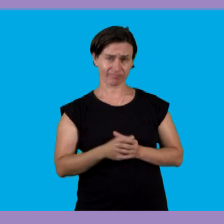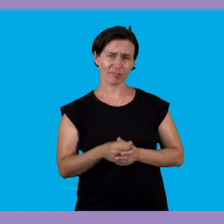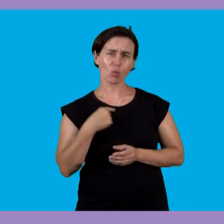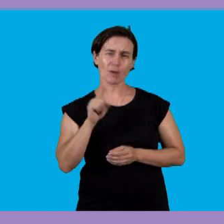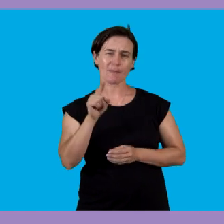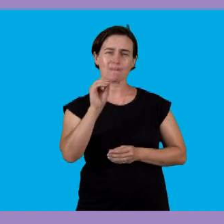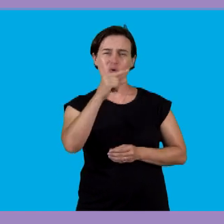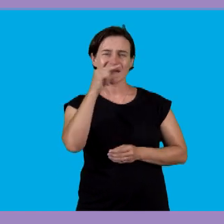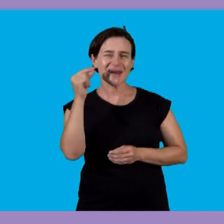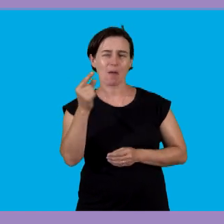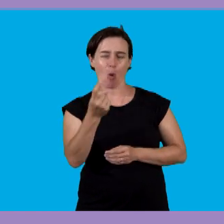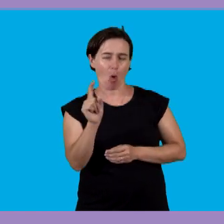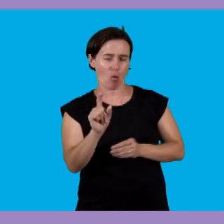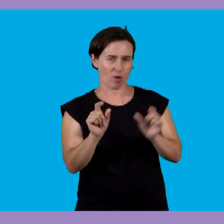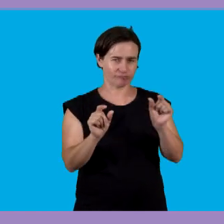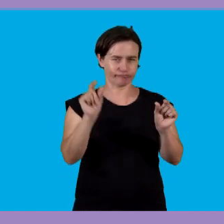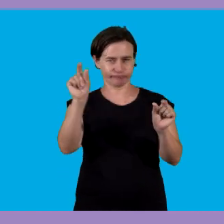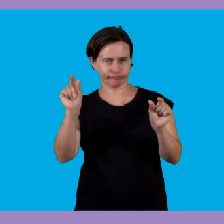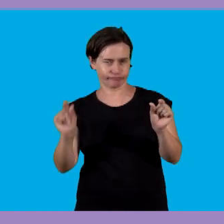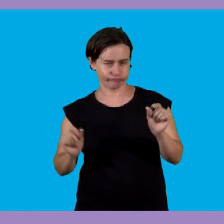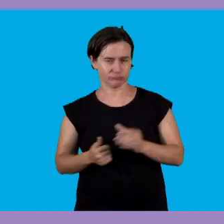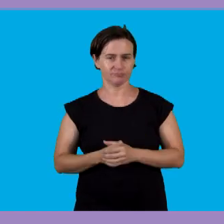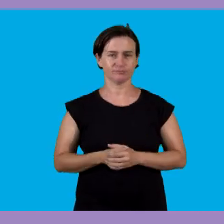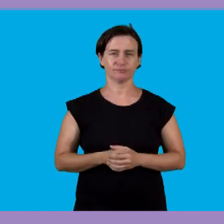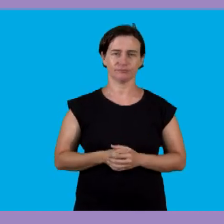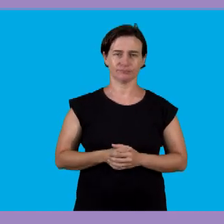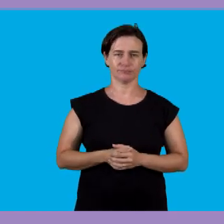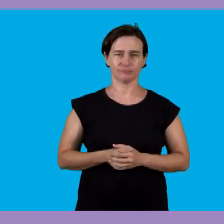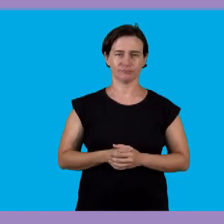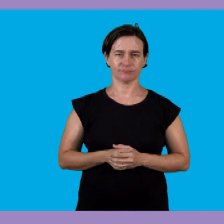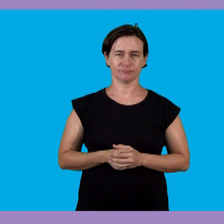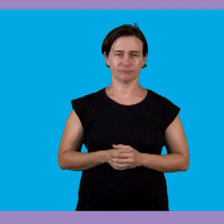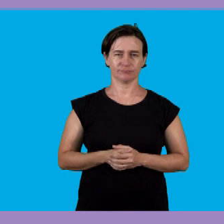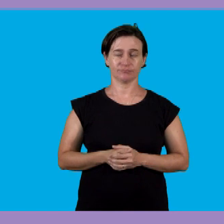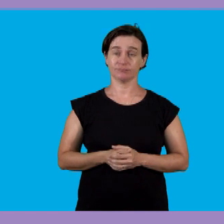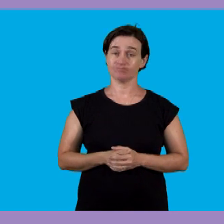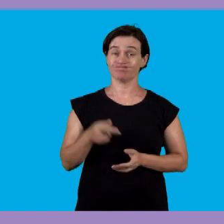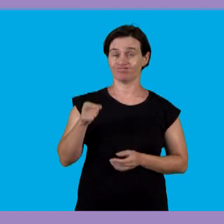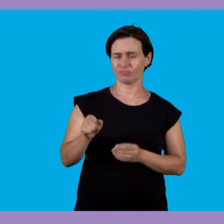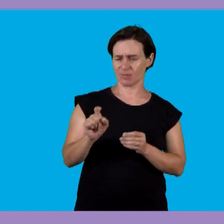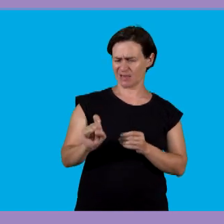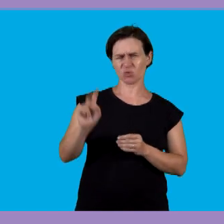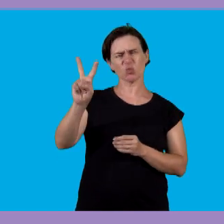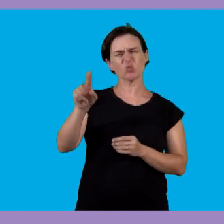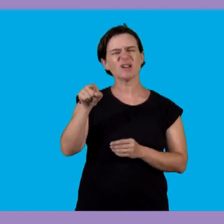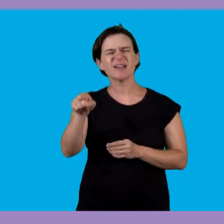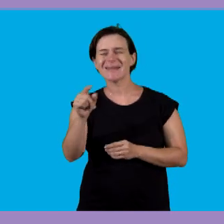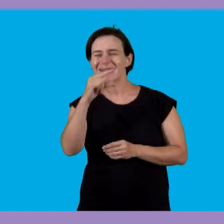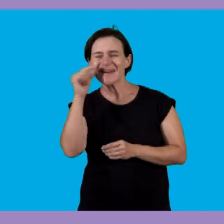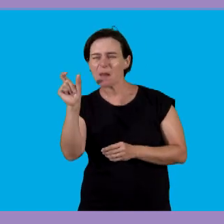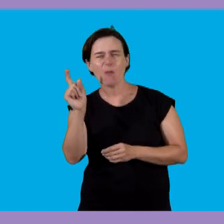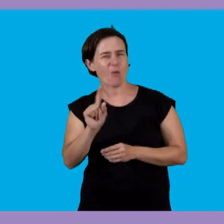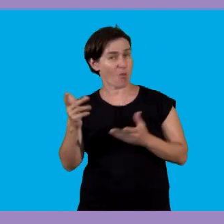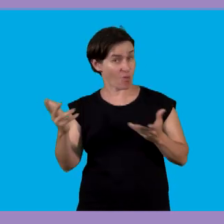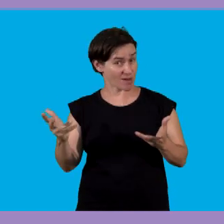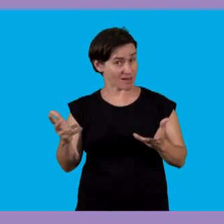expression we need to label that 3 and the x and that 2. Let's start with the 2. What do you think that